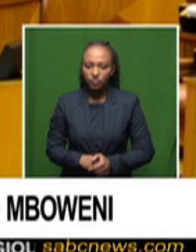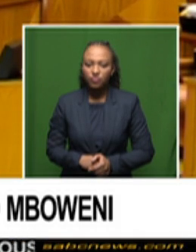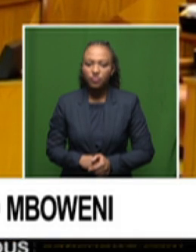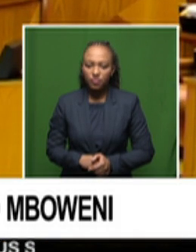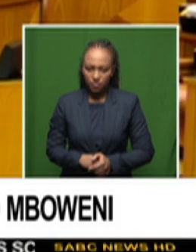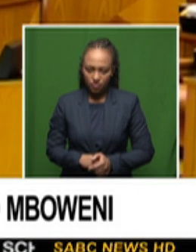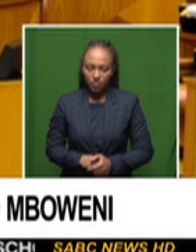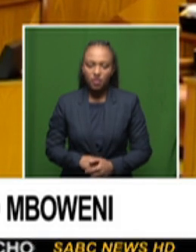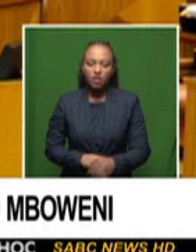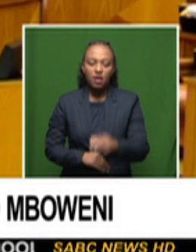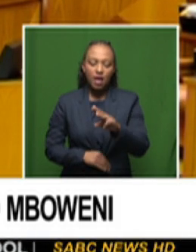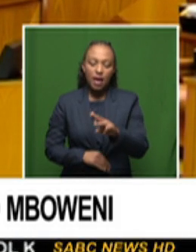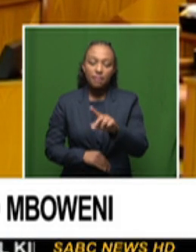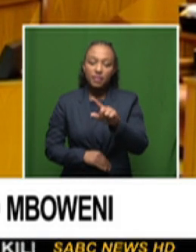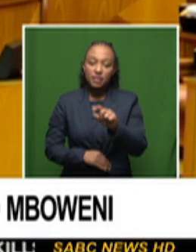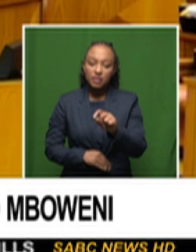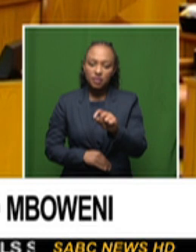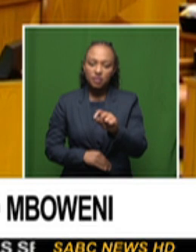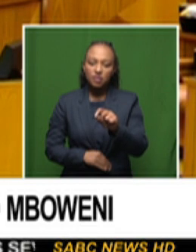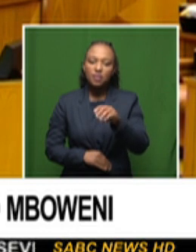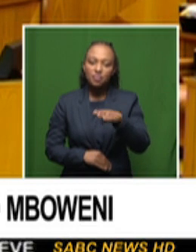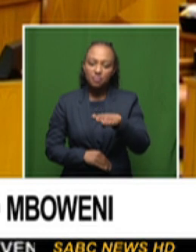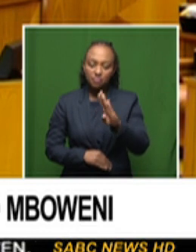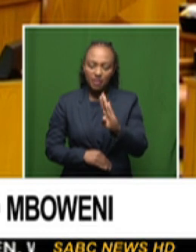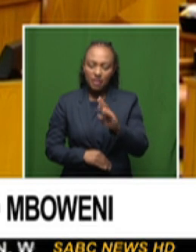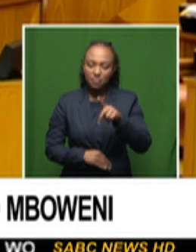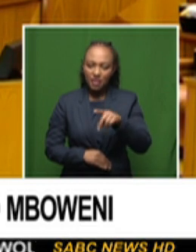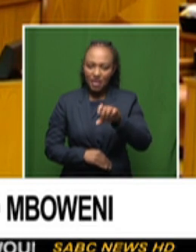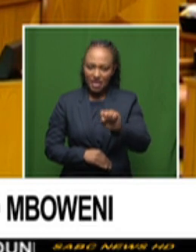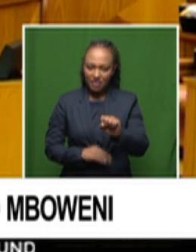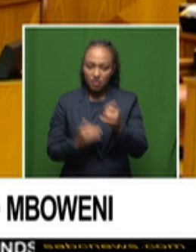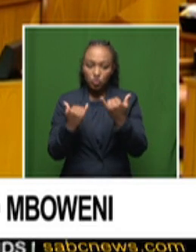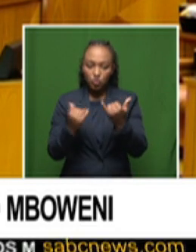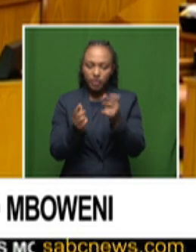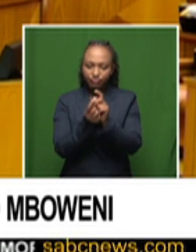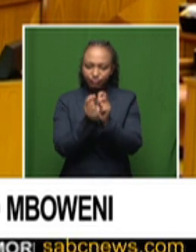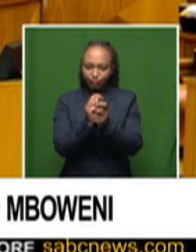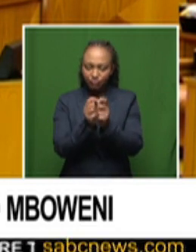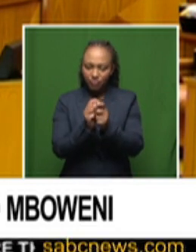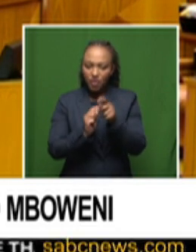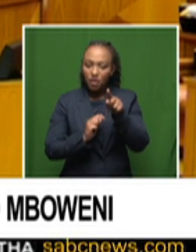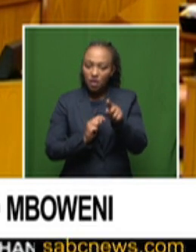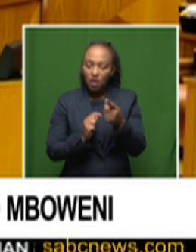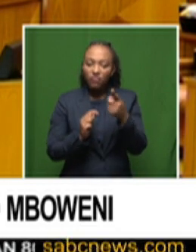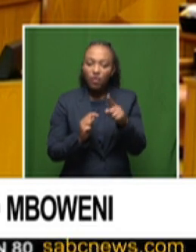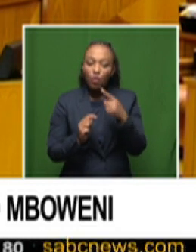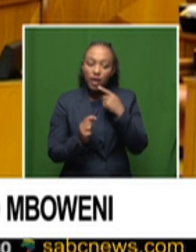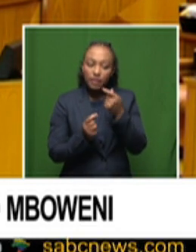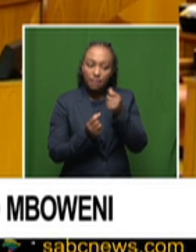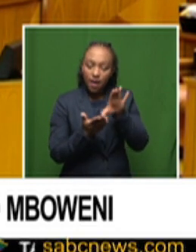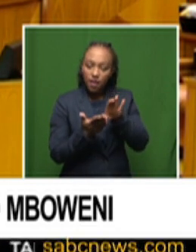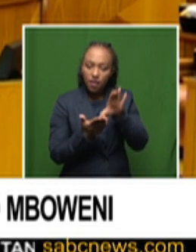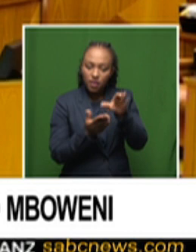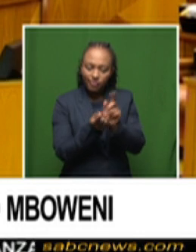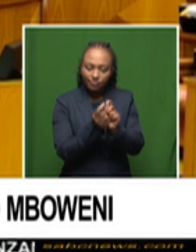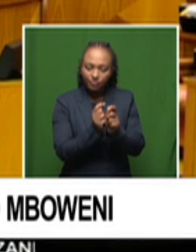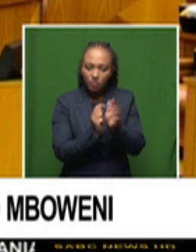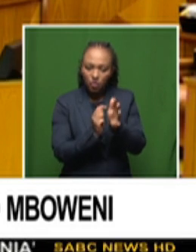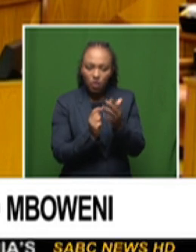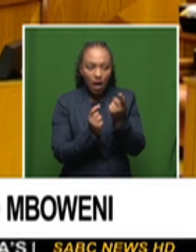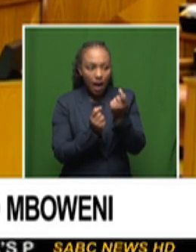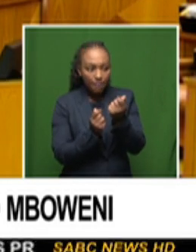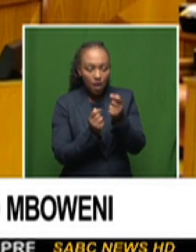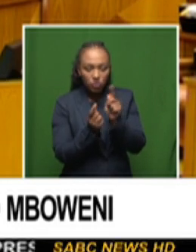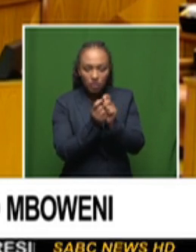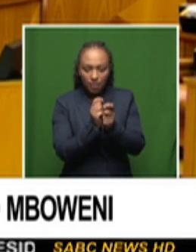Medium-term budget policy statement, introduction of the second adjustments appropriation bill, of the rates and monetary amounts and amendment